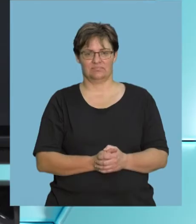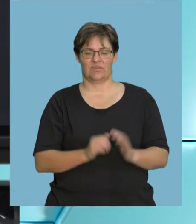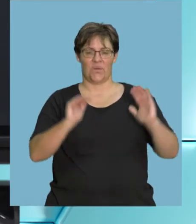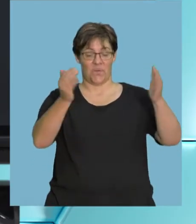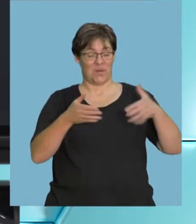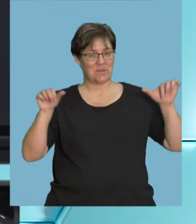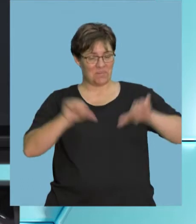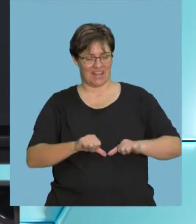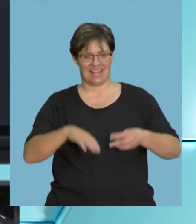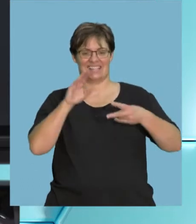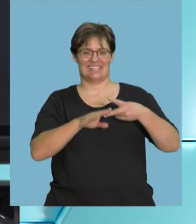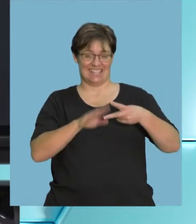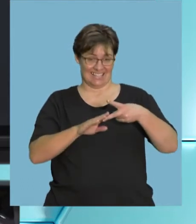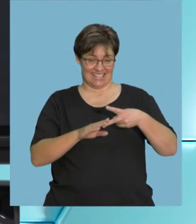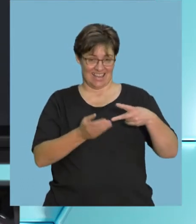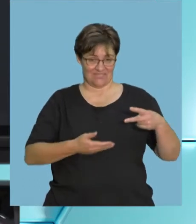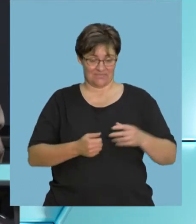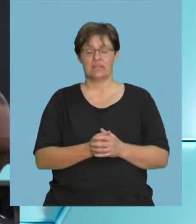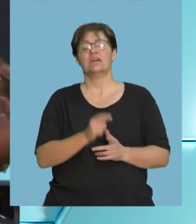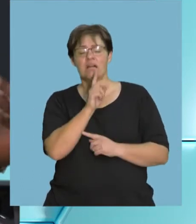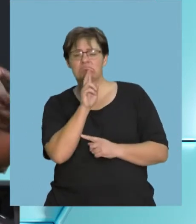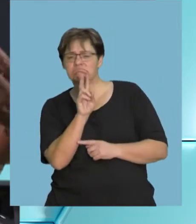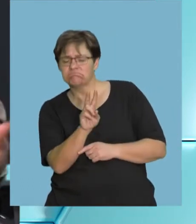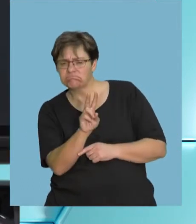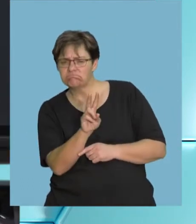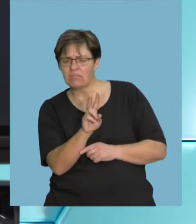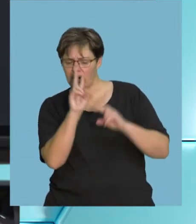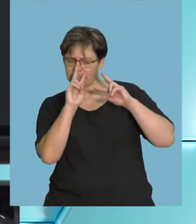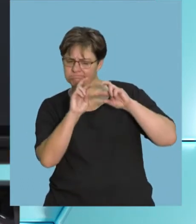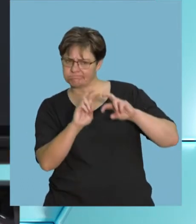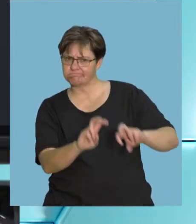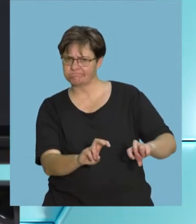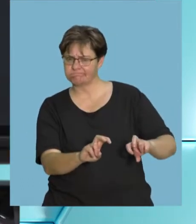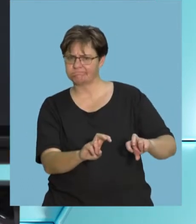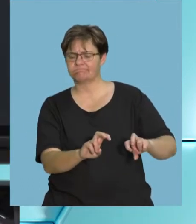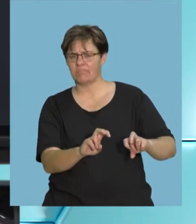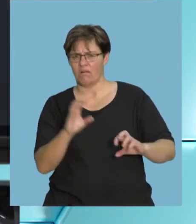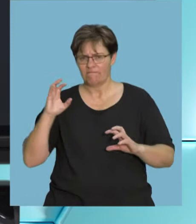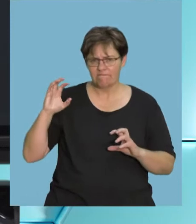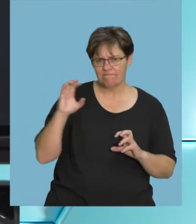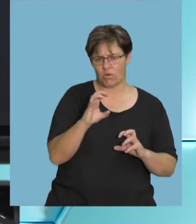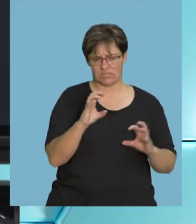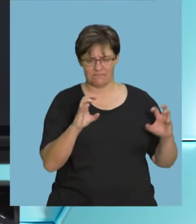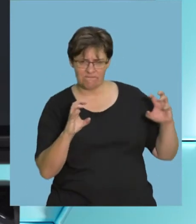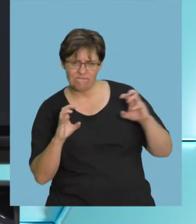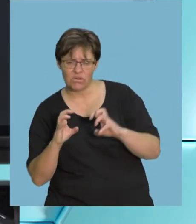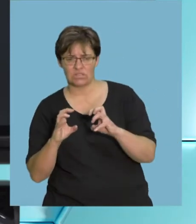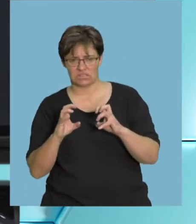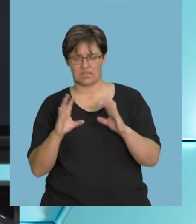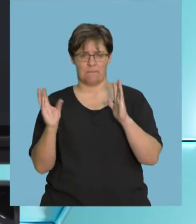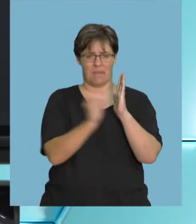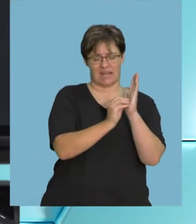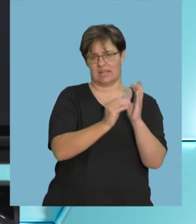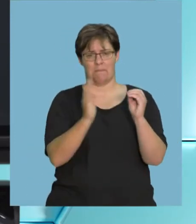Welcome back to our second segment. We're still discussing, exploring as well the forces that exist between